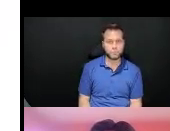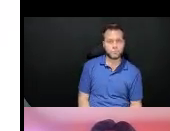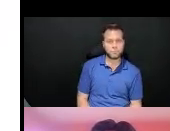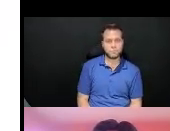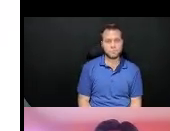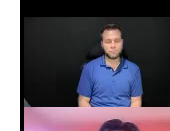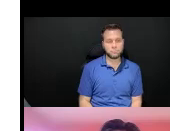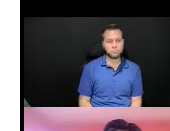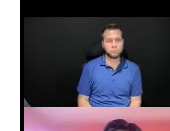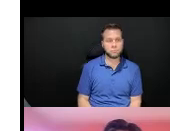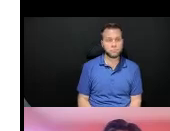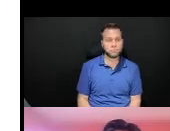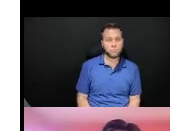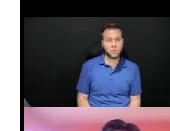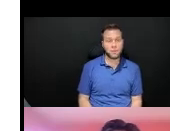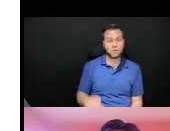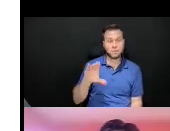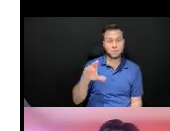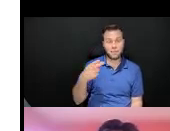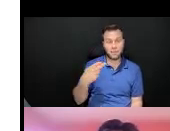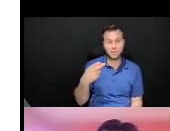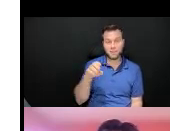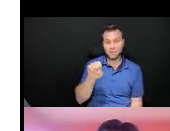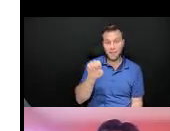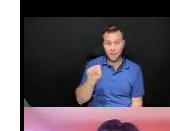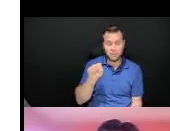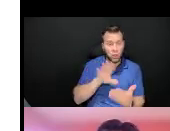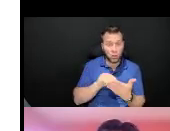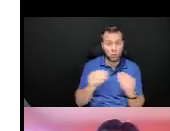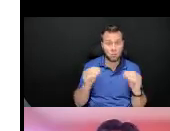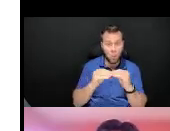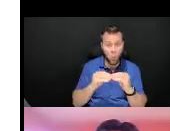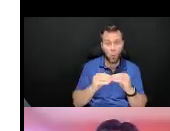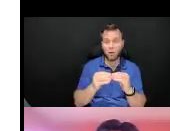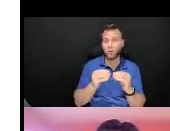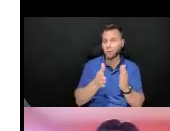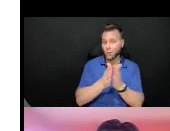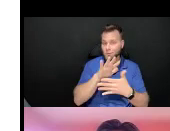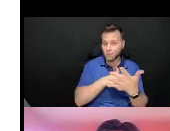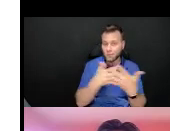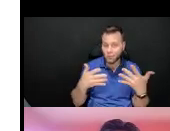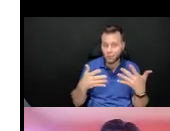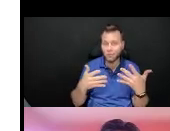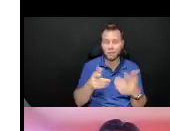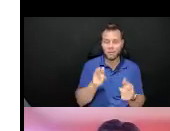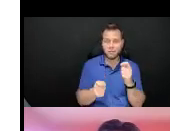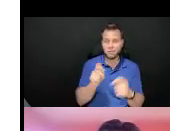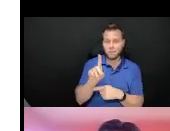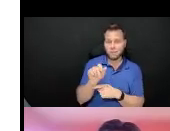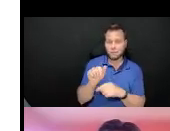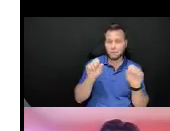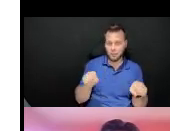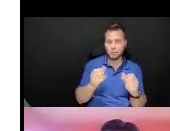And you can learn more about CHES and the data tables and then request the customized data. And as we